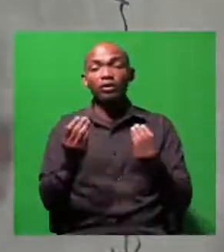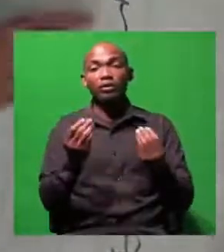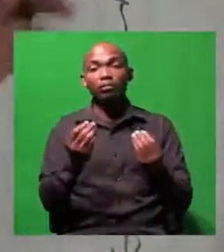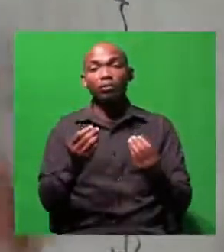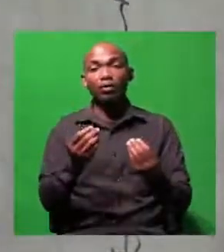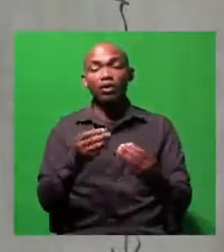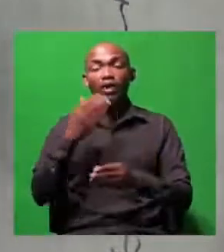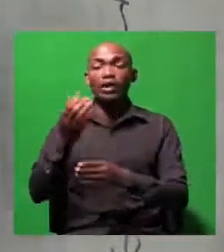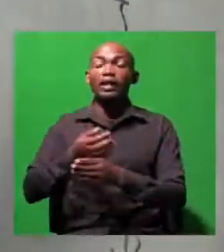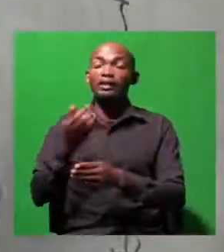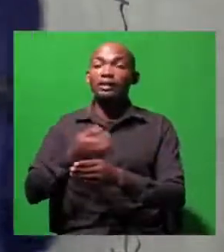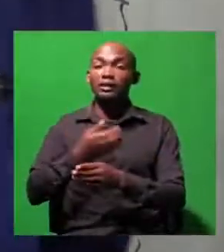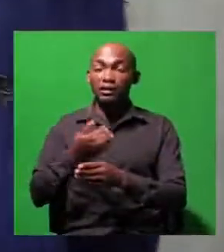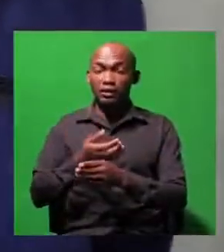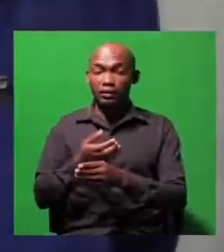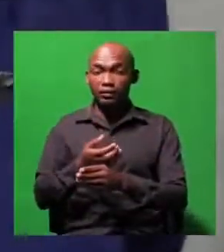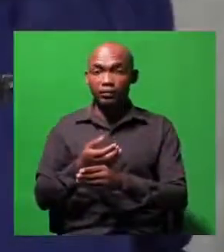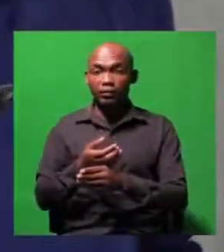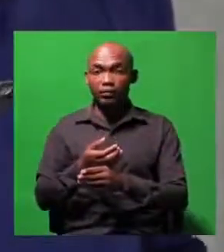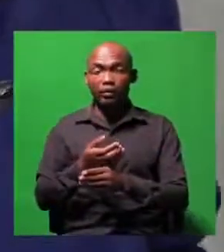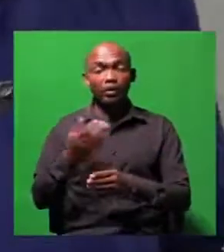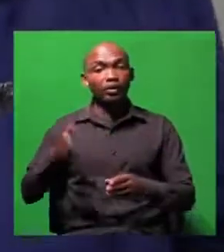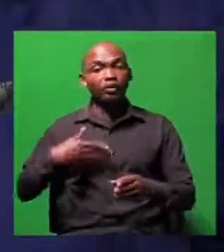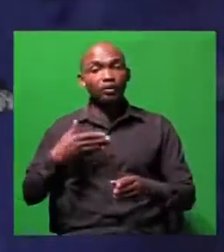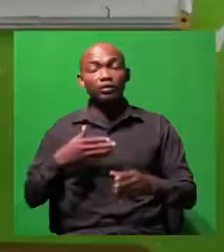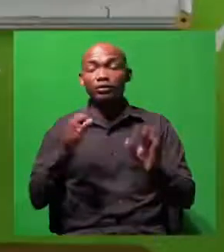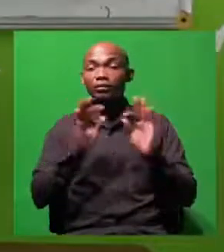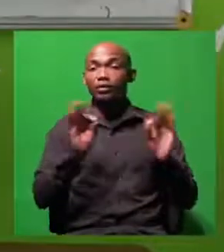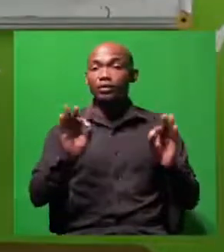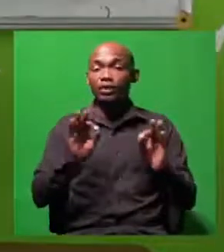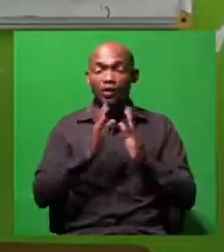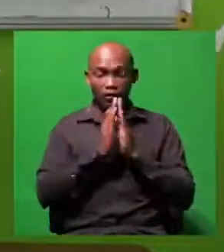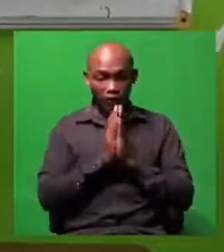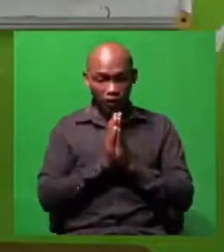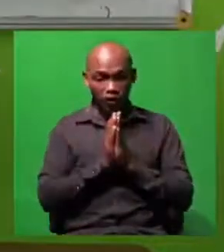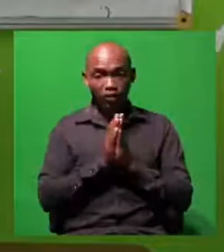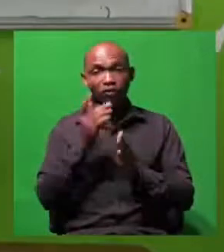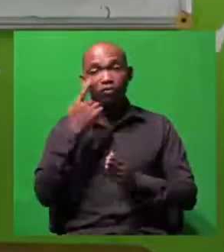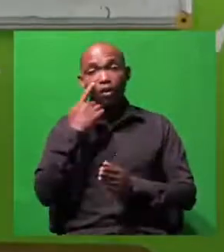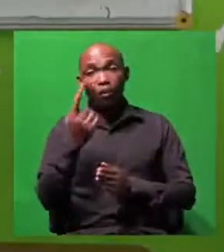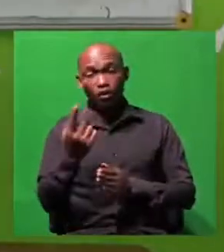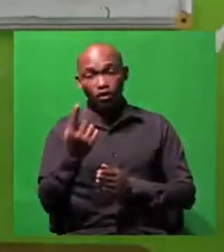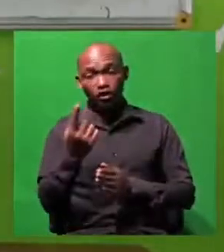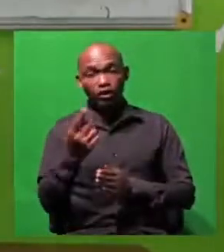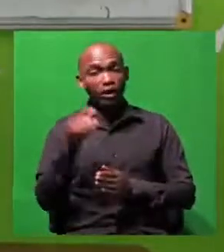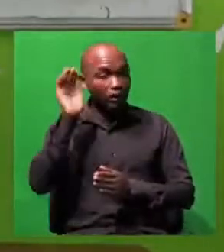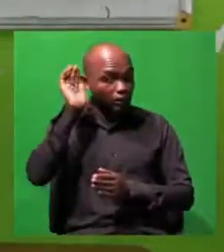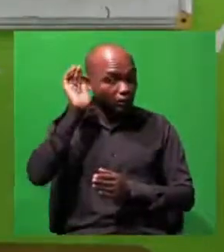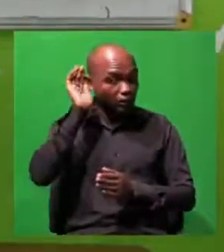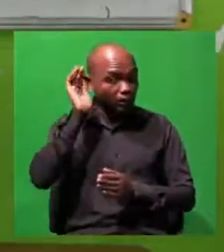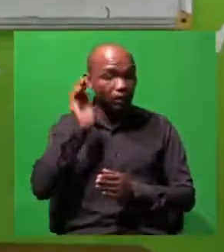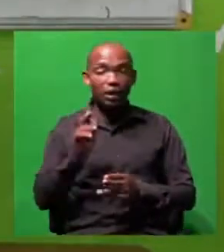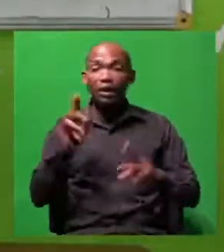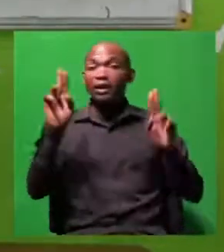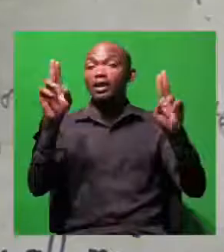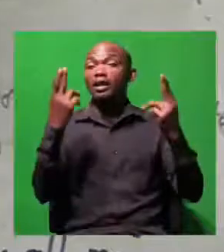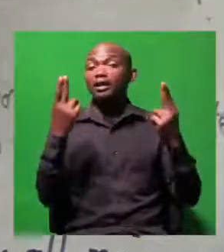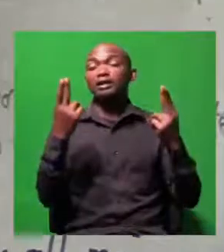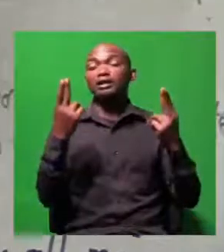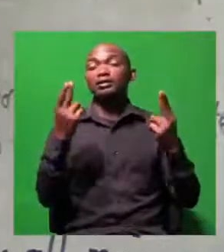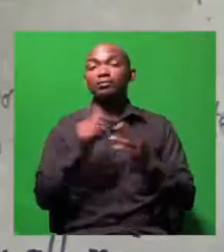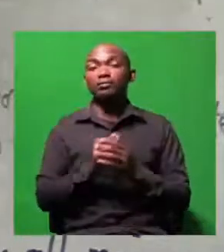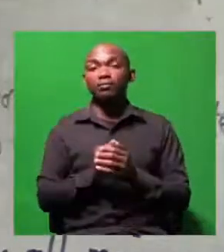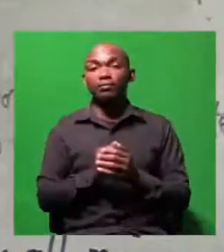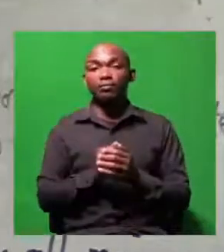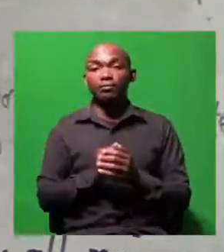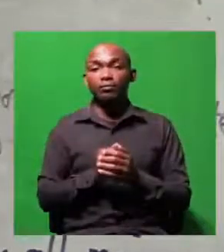Can do this simple exercise. Thank you very much for your I wish you all the best. Thank you very much for your watching,